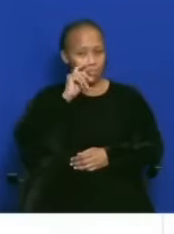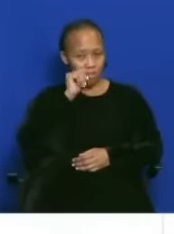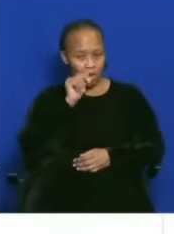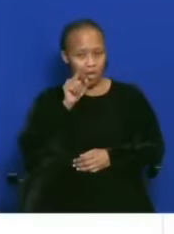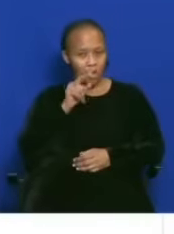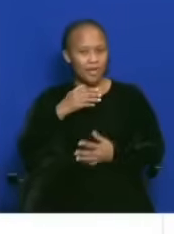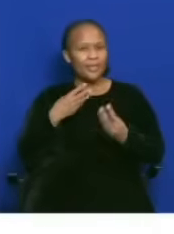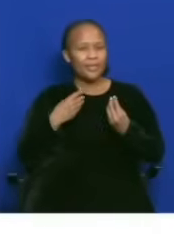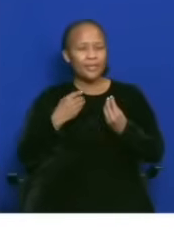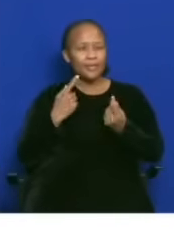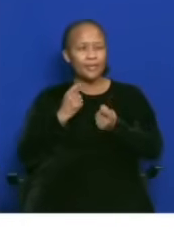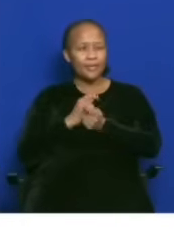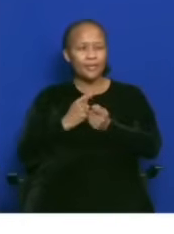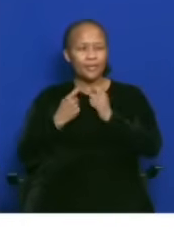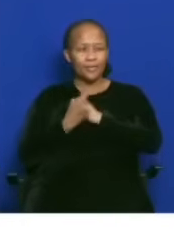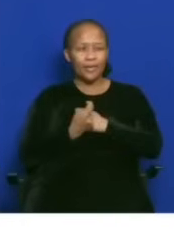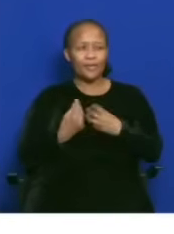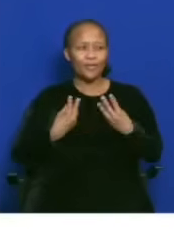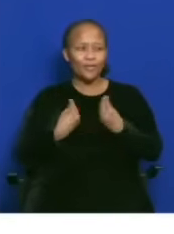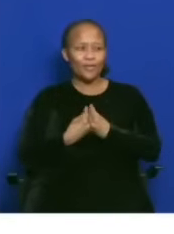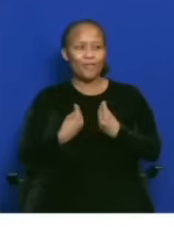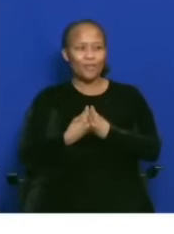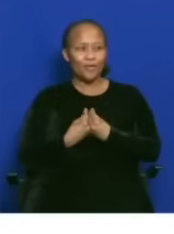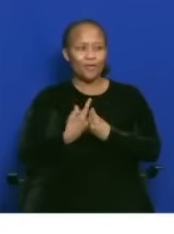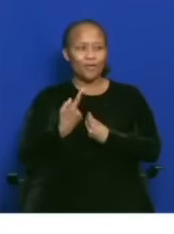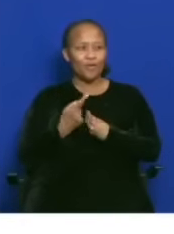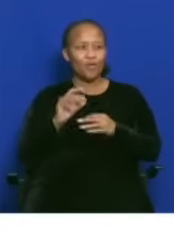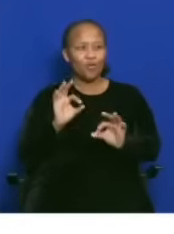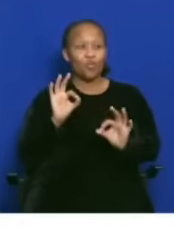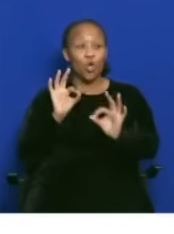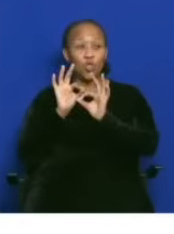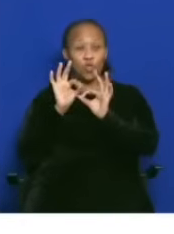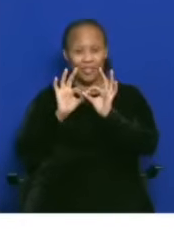to remove that multiple suppliers for one province,